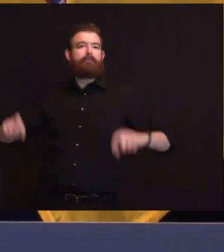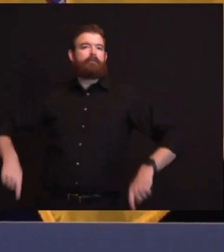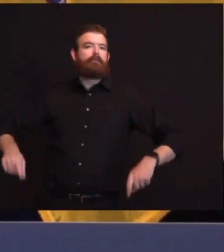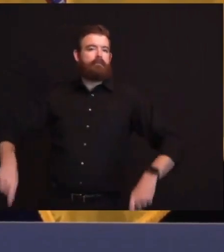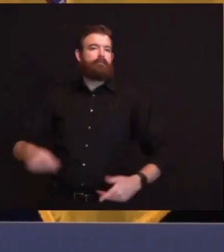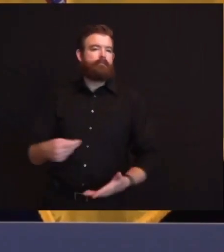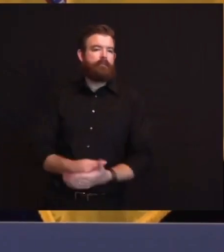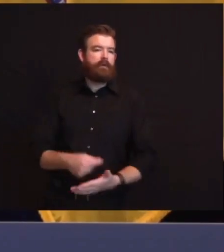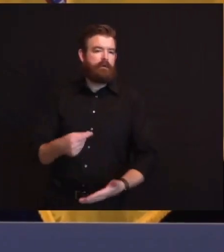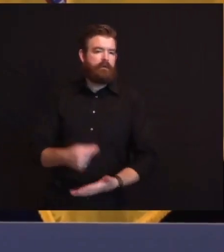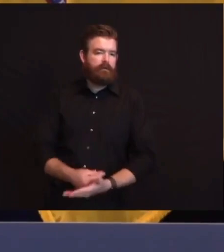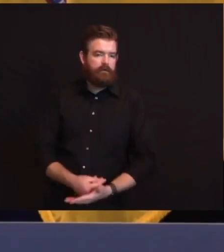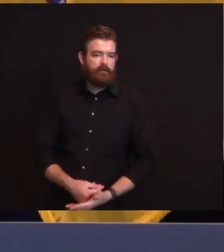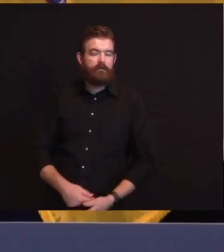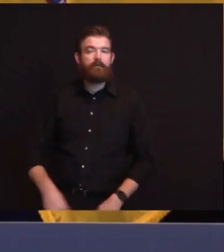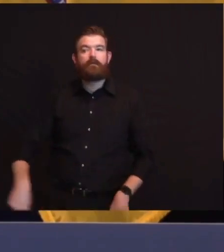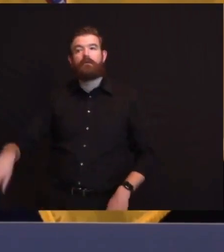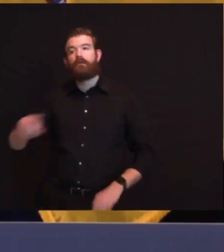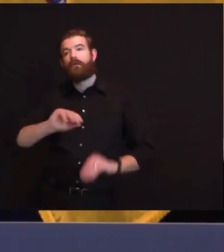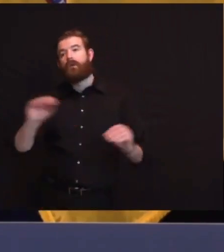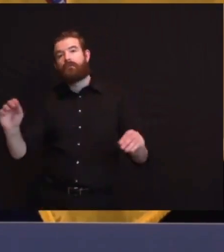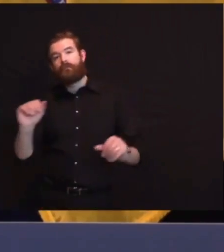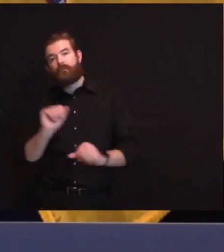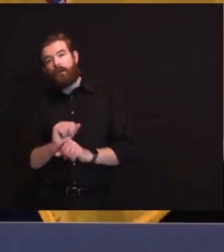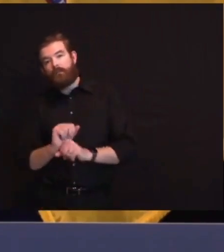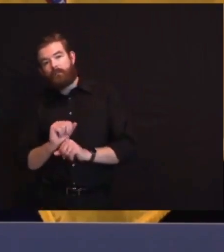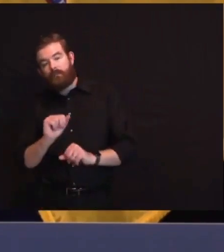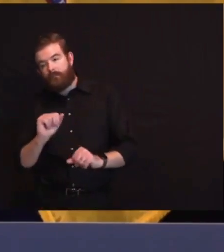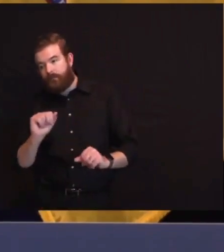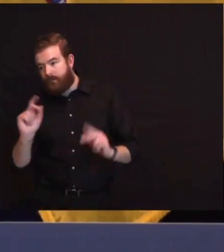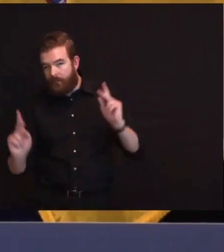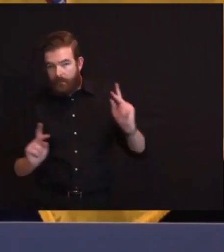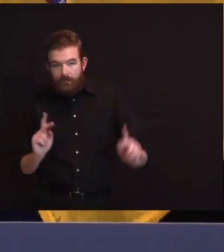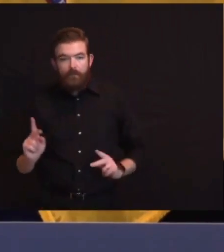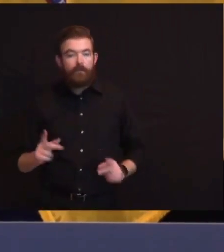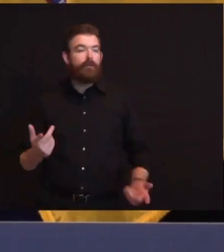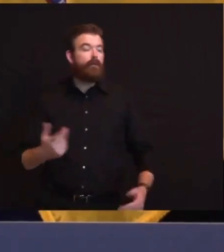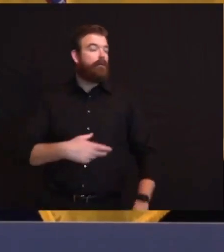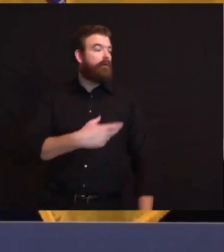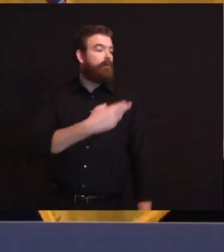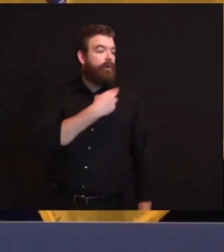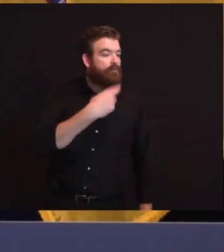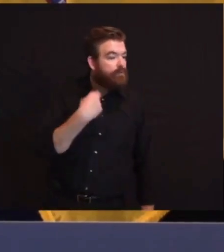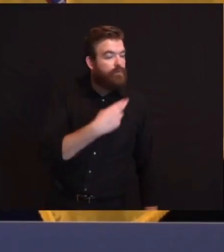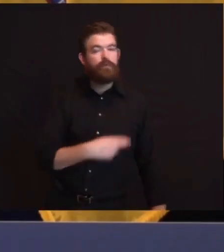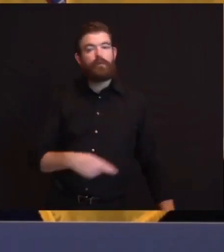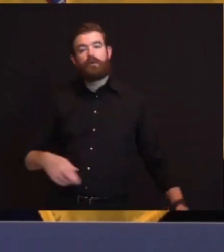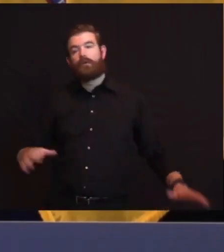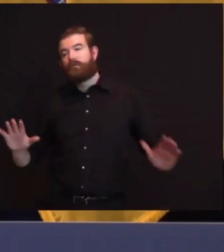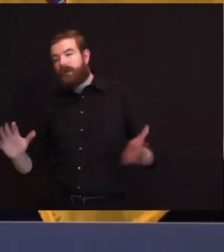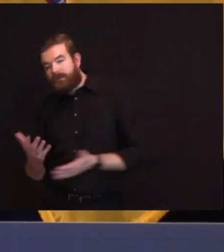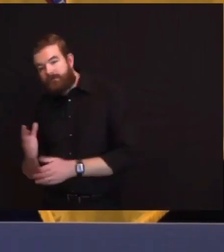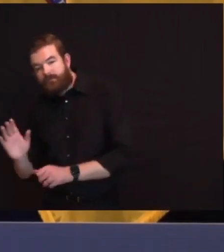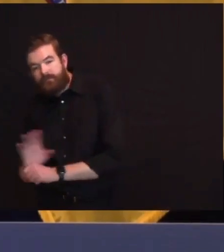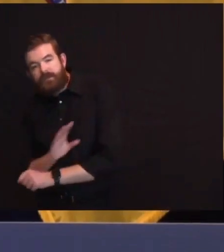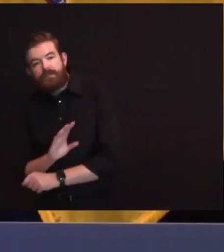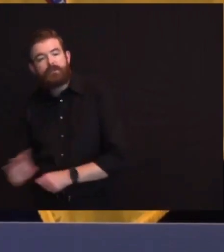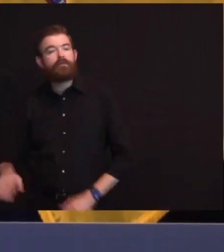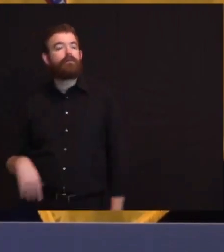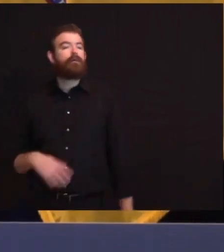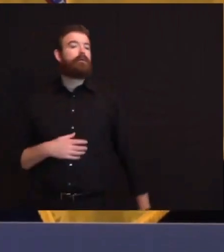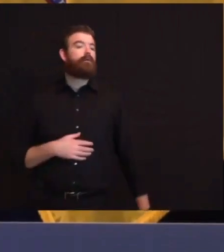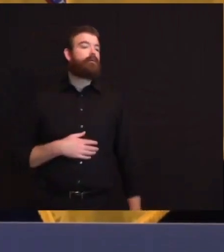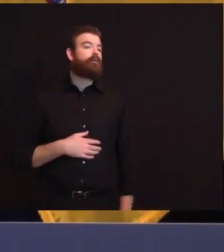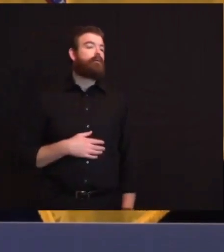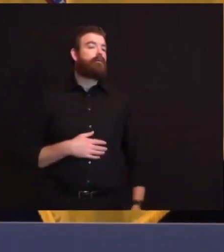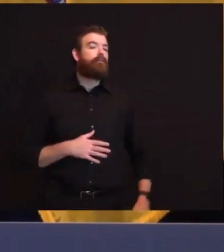Small businesses, restaurants, states, local municipalities, counties, to keep people